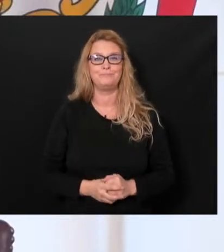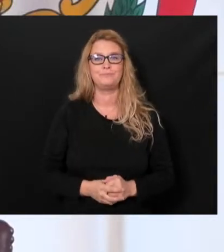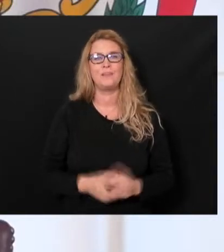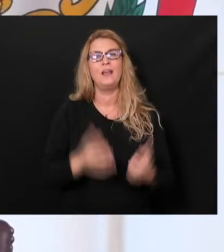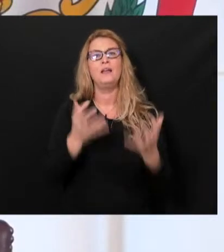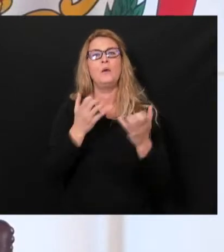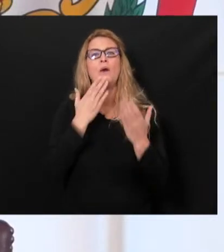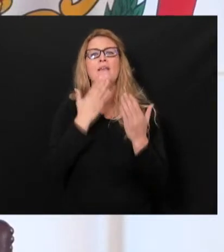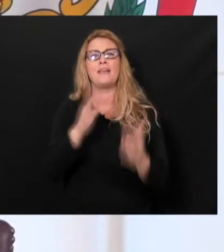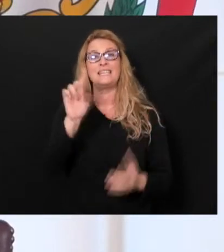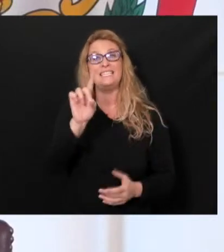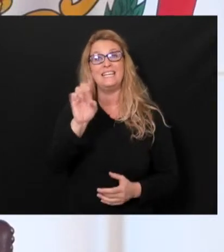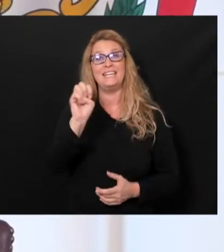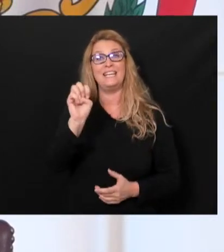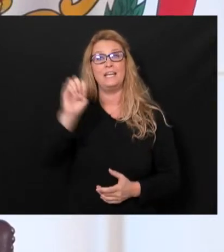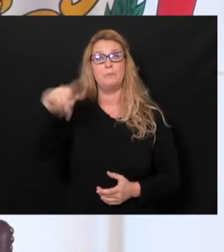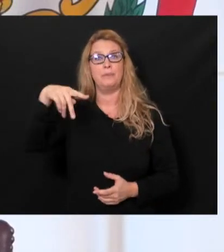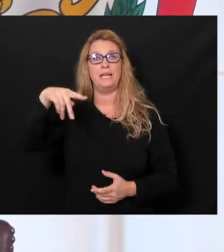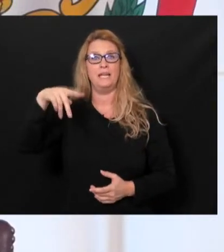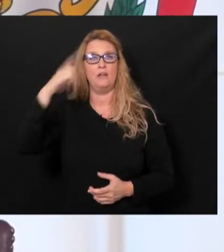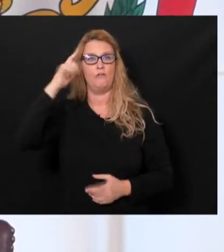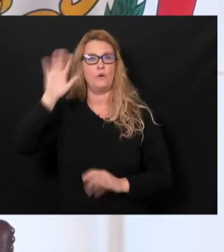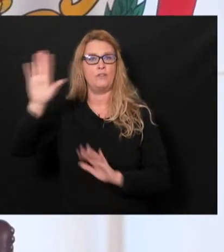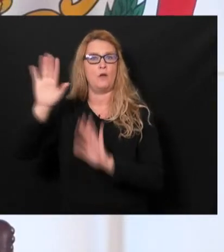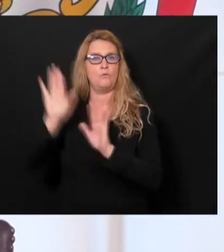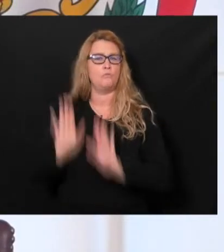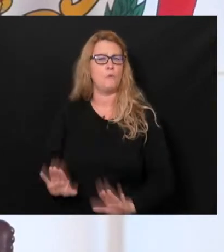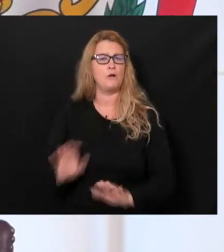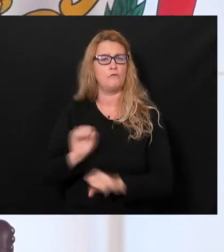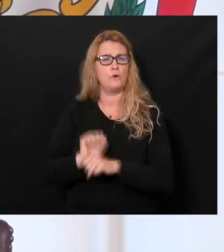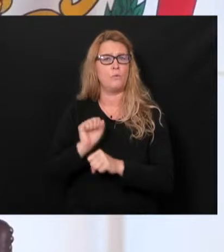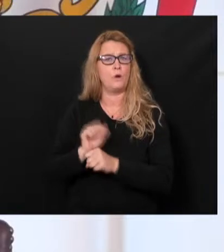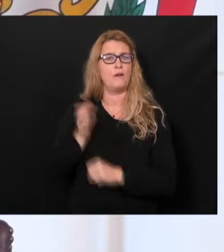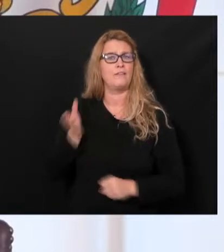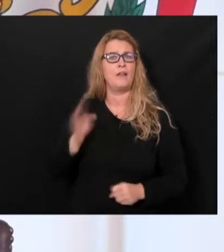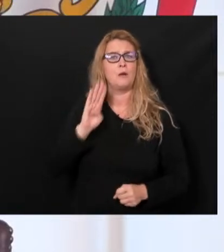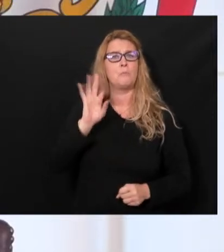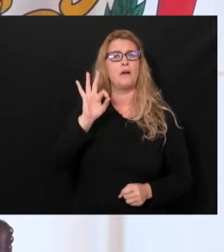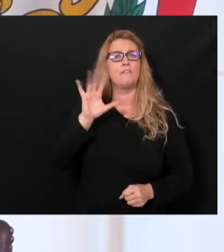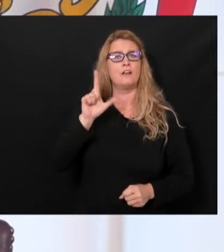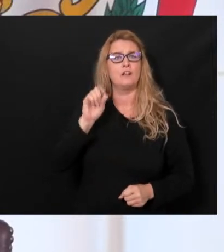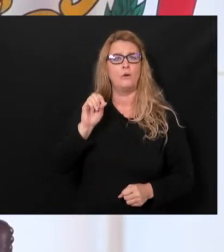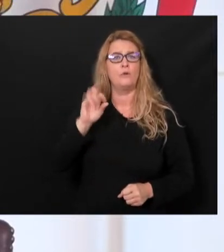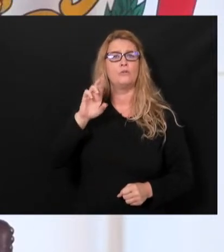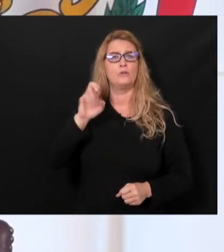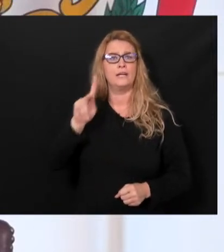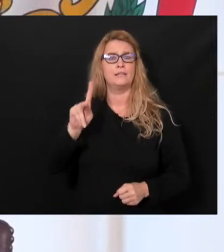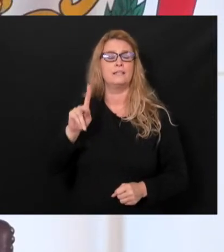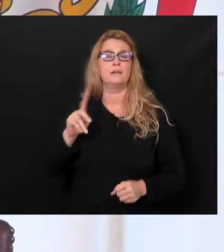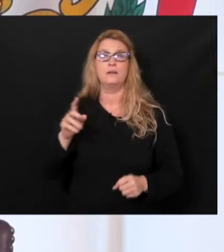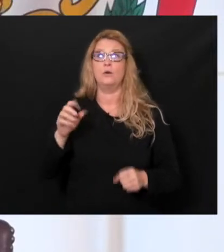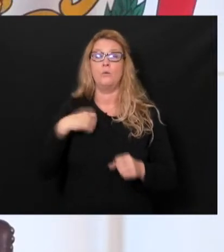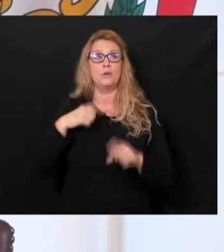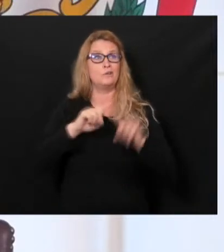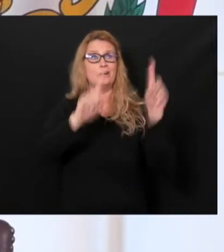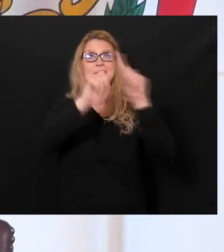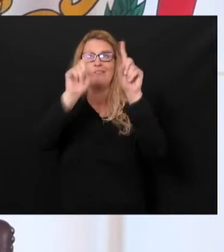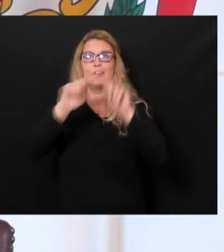our DEP for the great work that they did down on Buffalo Creek, and we want to keep on doing that kind of work all over the place as